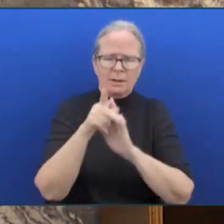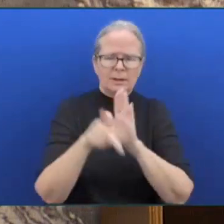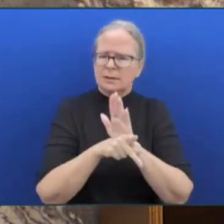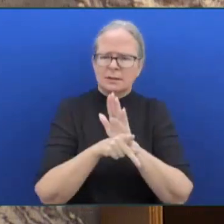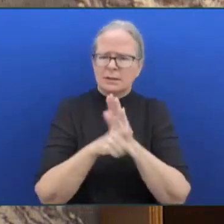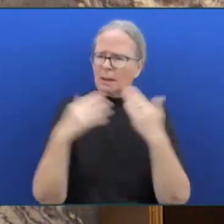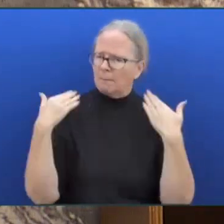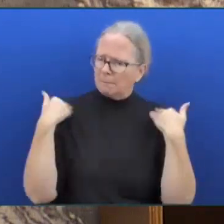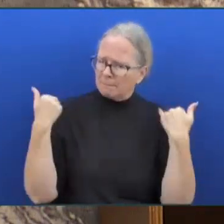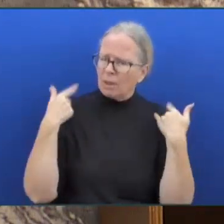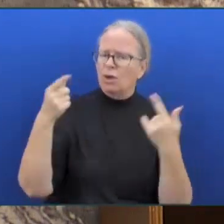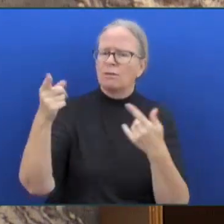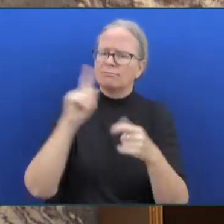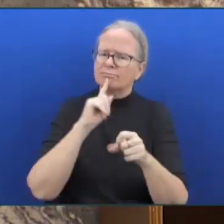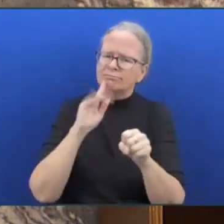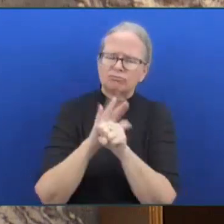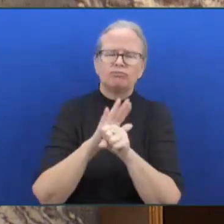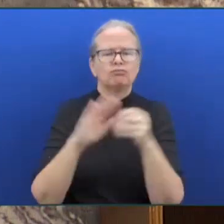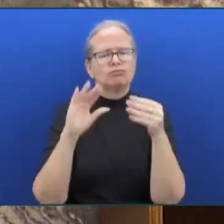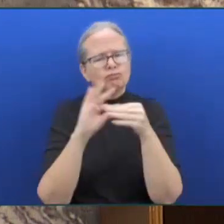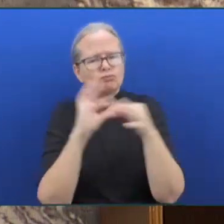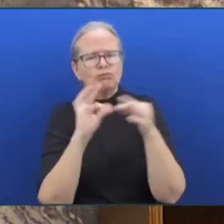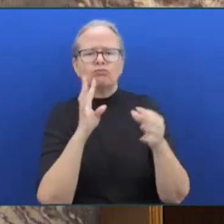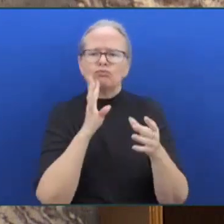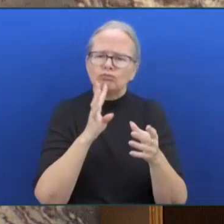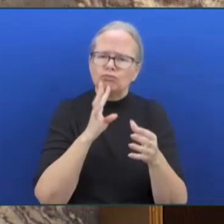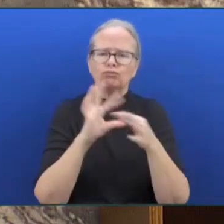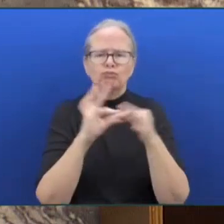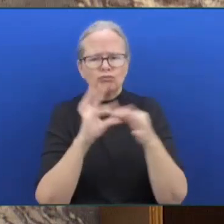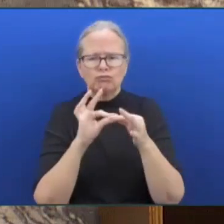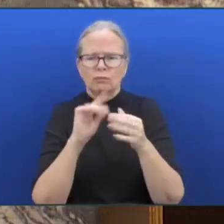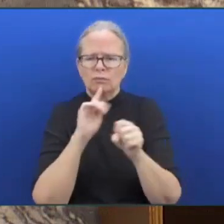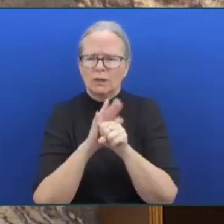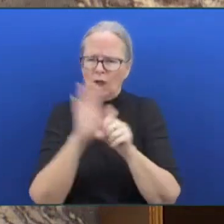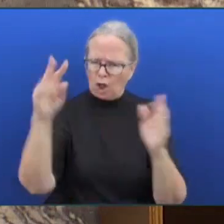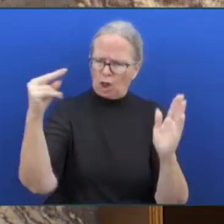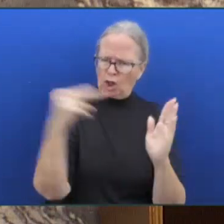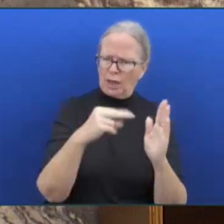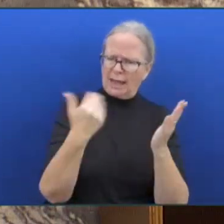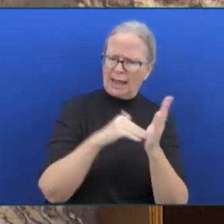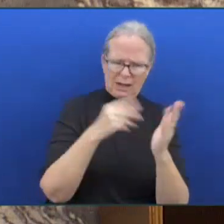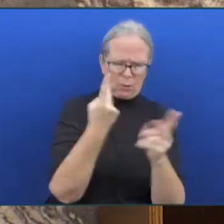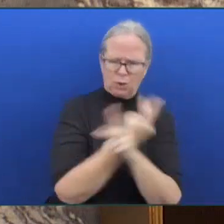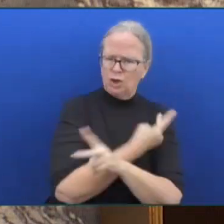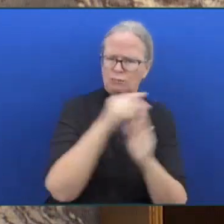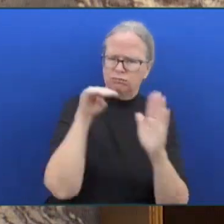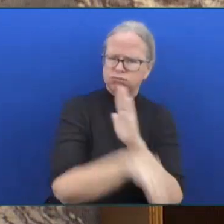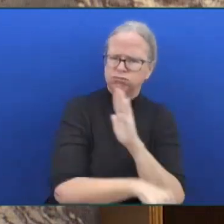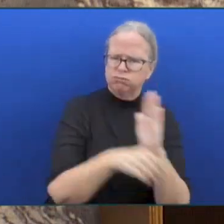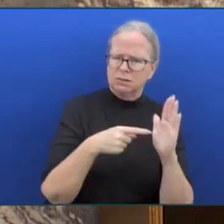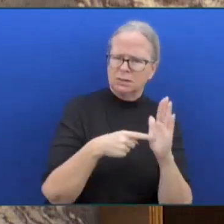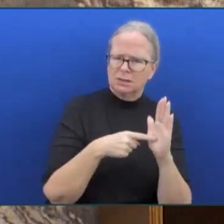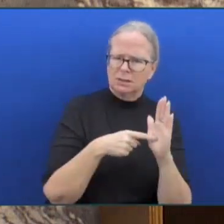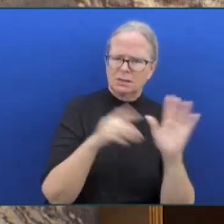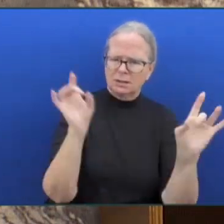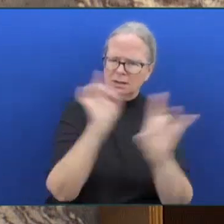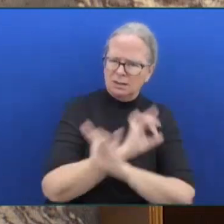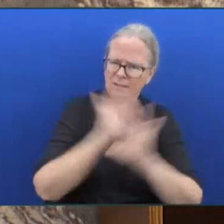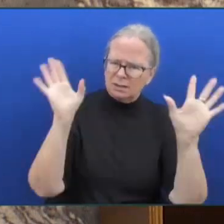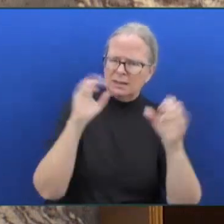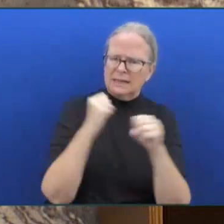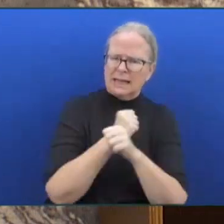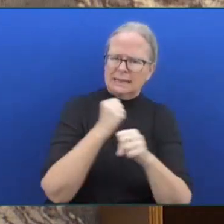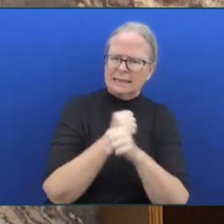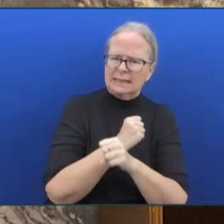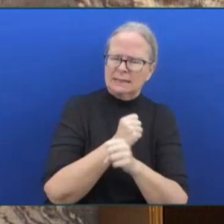worse. Appalling statistics expose the minister's ineffectiveness. From a 33% compliance